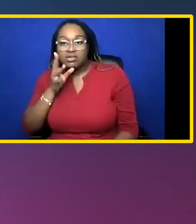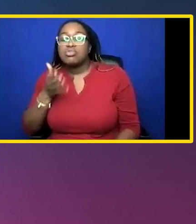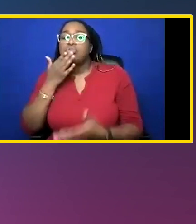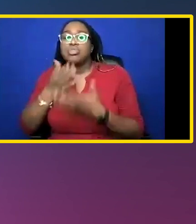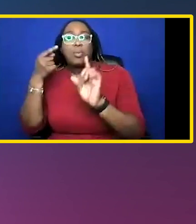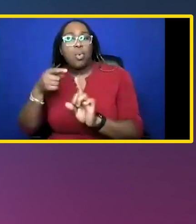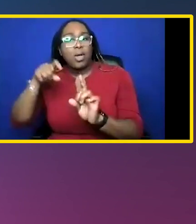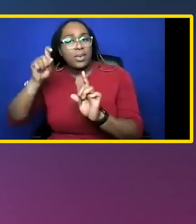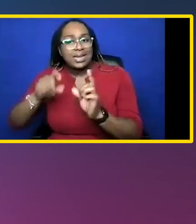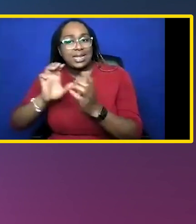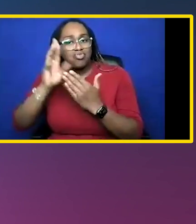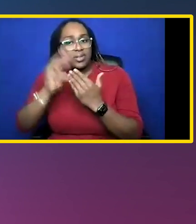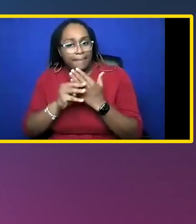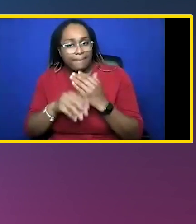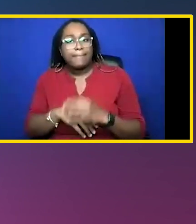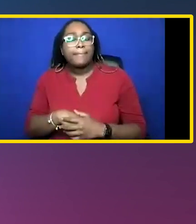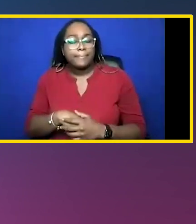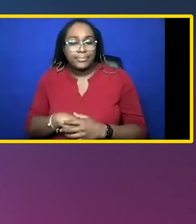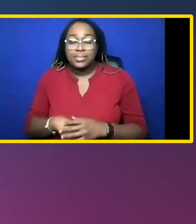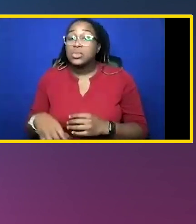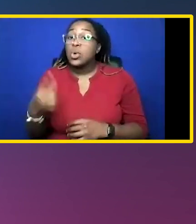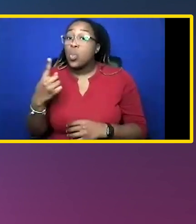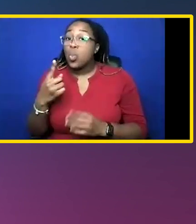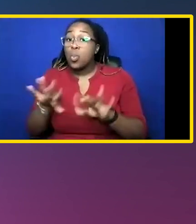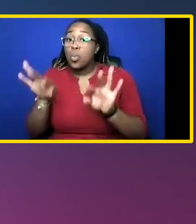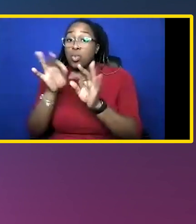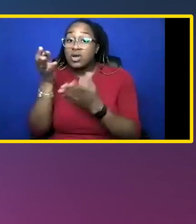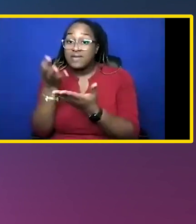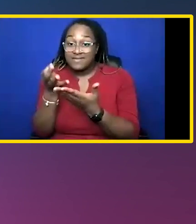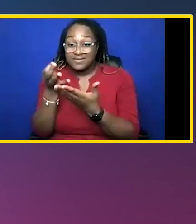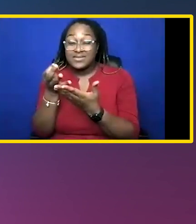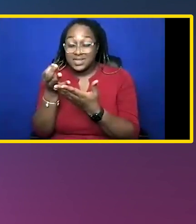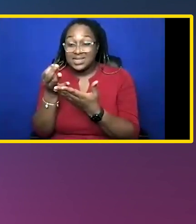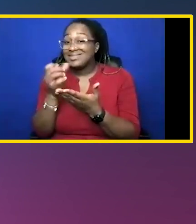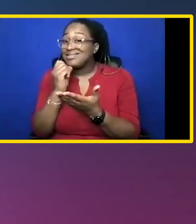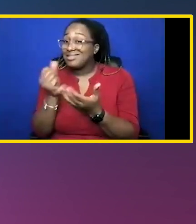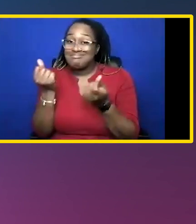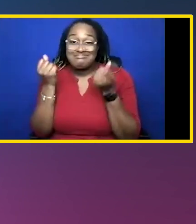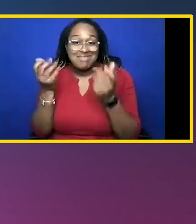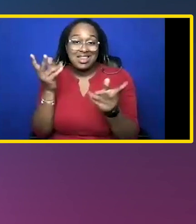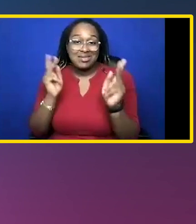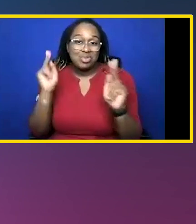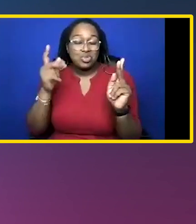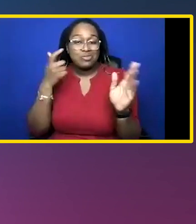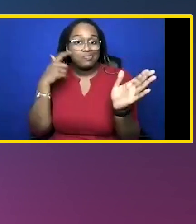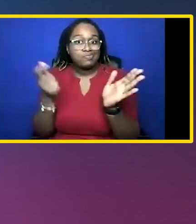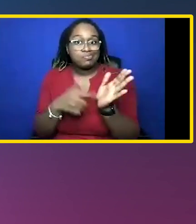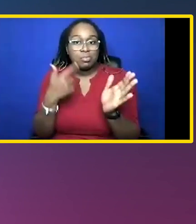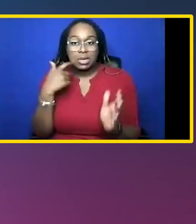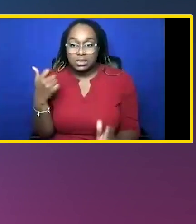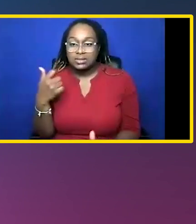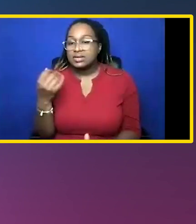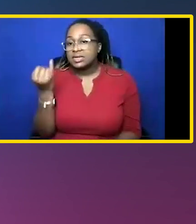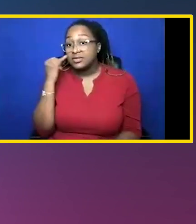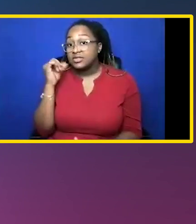those curriculum. Um, One important factor that not a lot of people attend to, because if